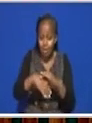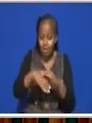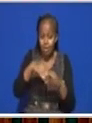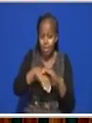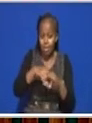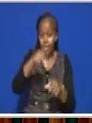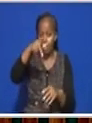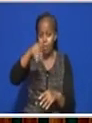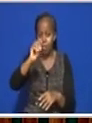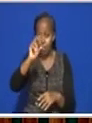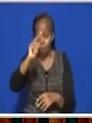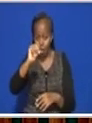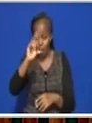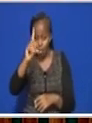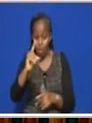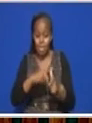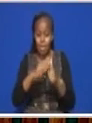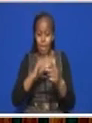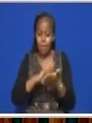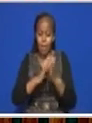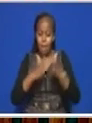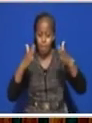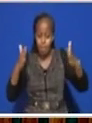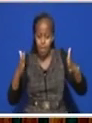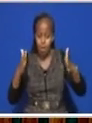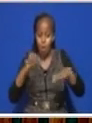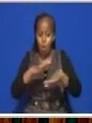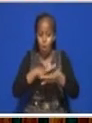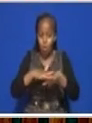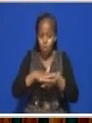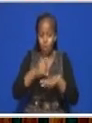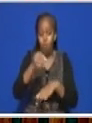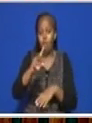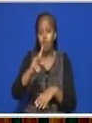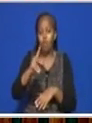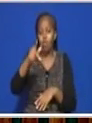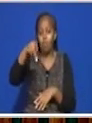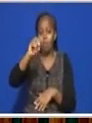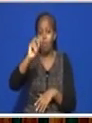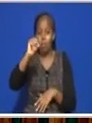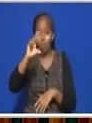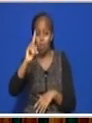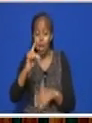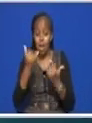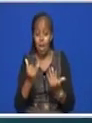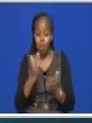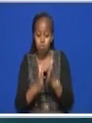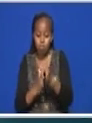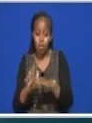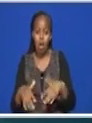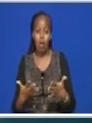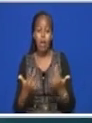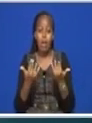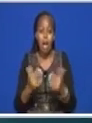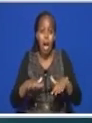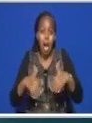comes to the surface? Now, the strategy that you need to answer such question are: how does the volume of